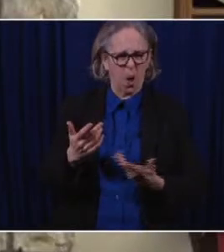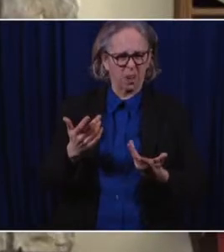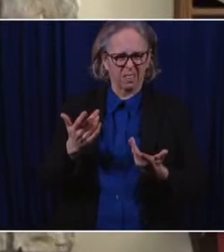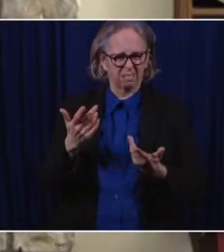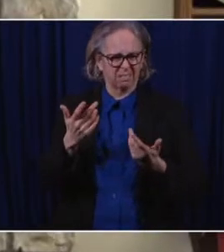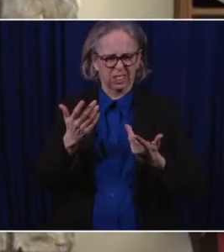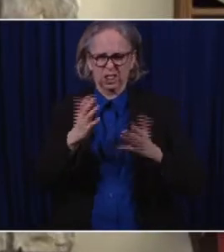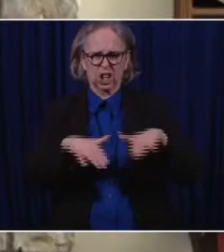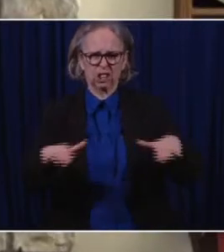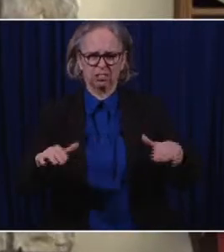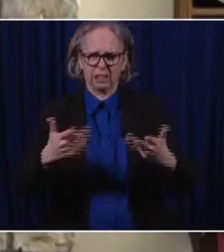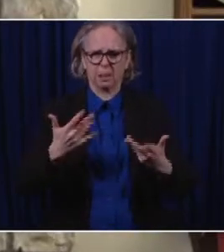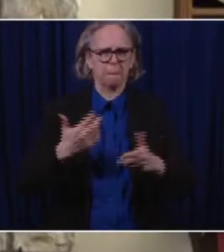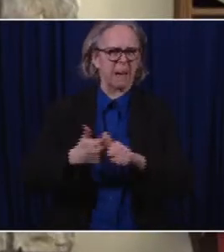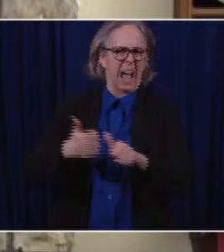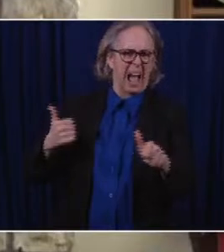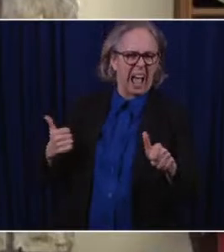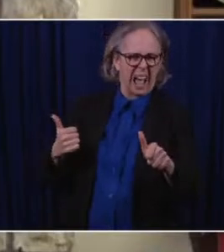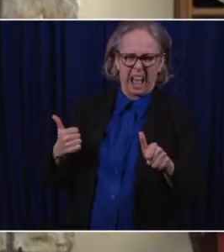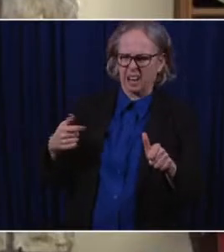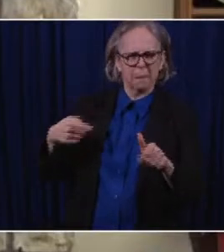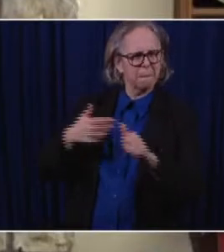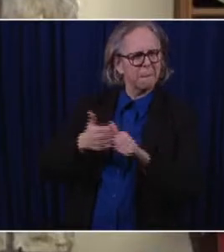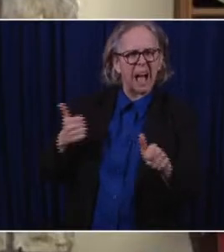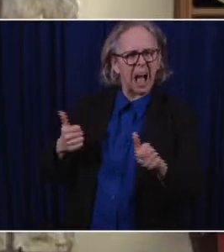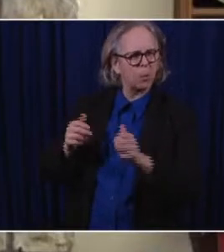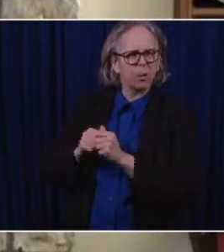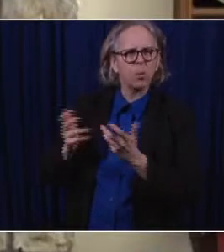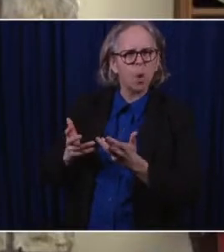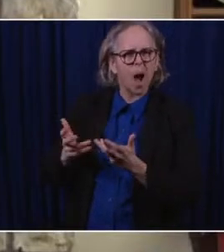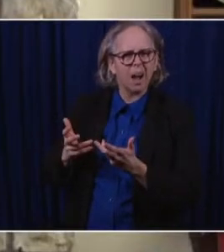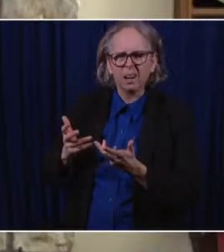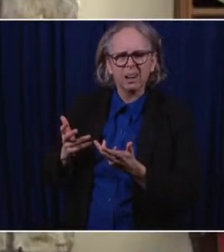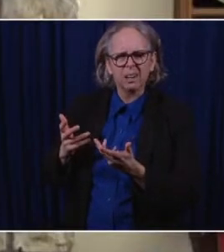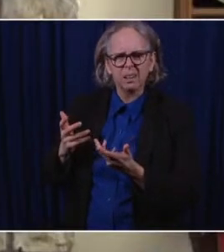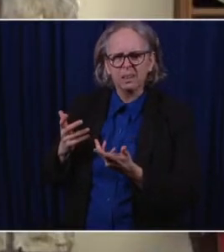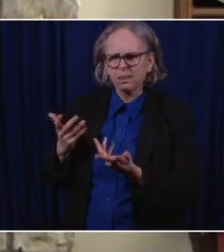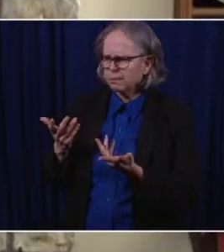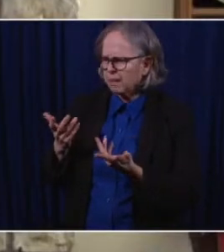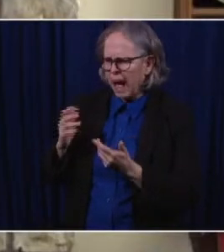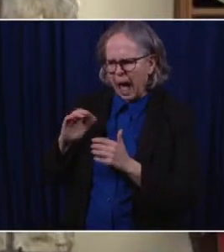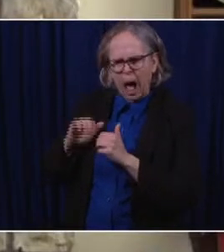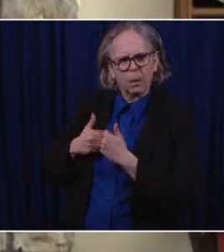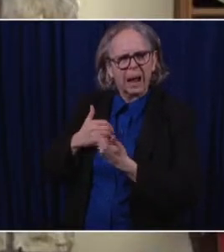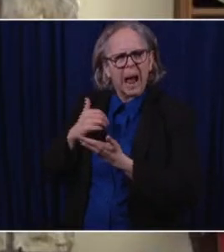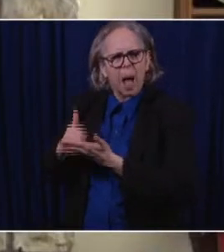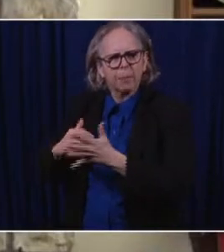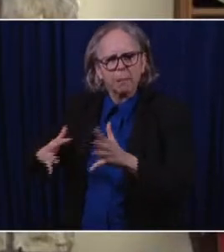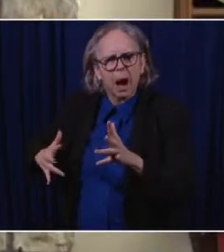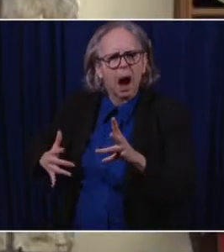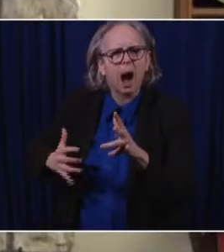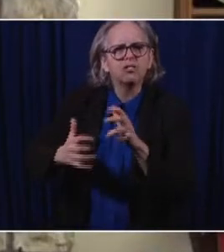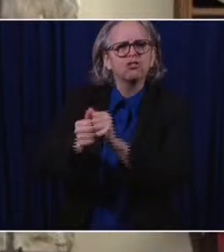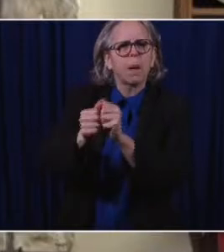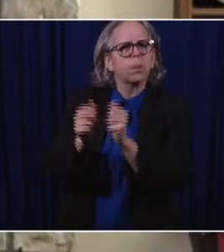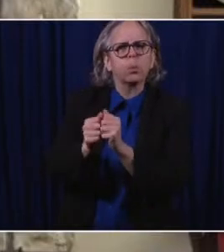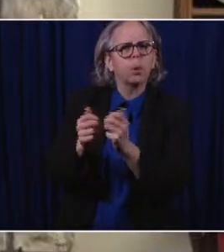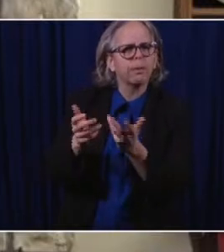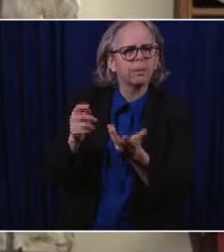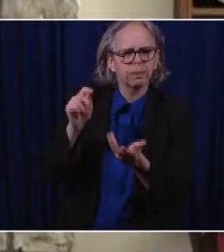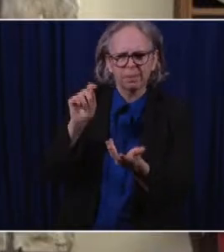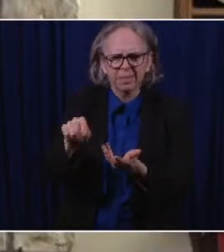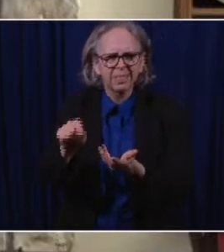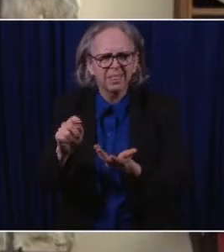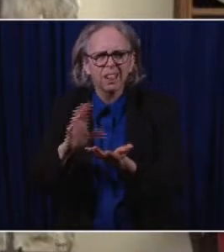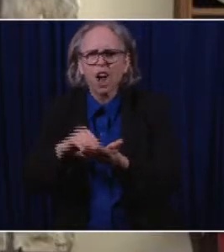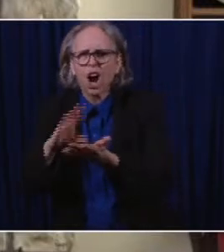up. How do we get them back on track? And I know that some schools have started working on this, and